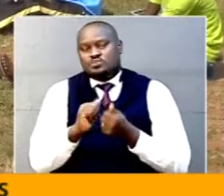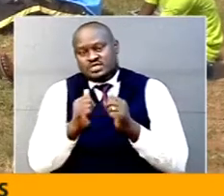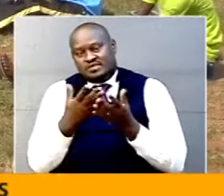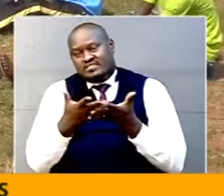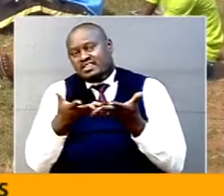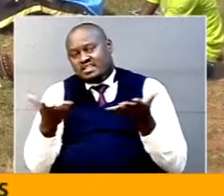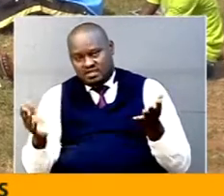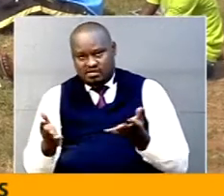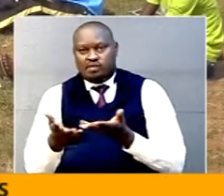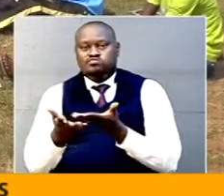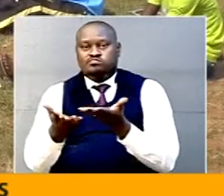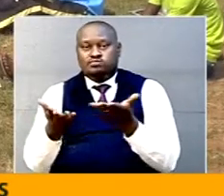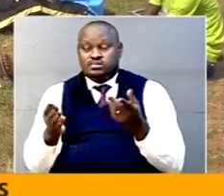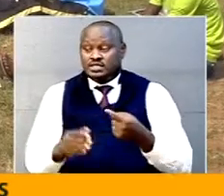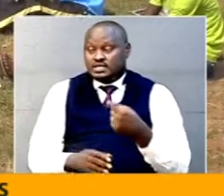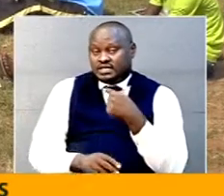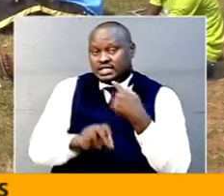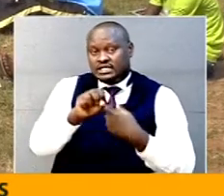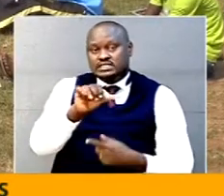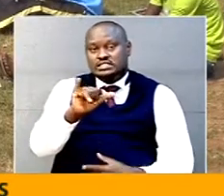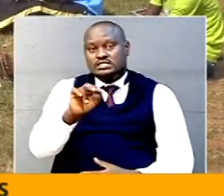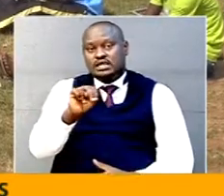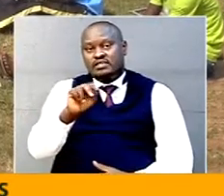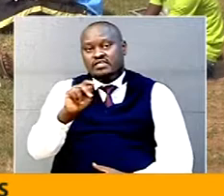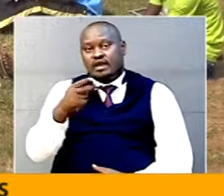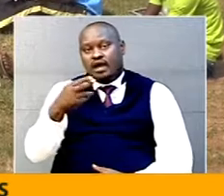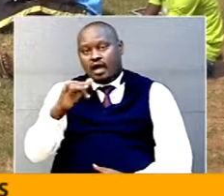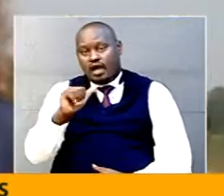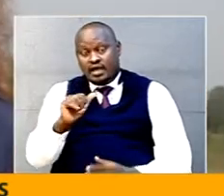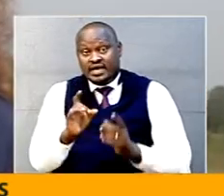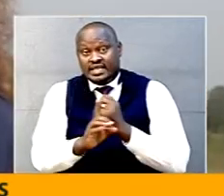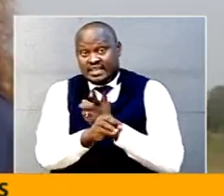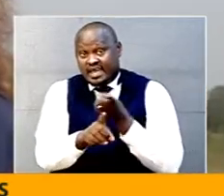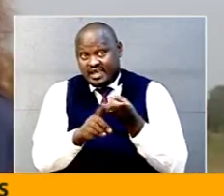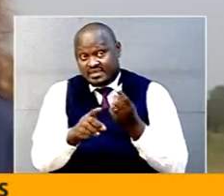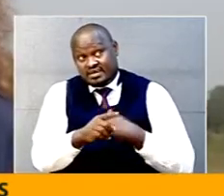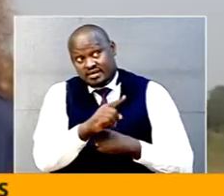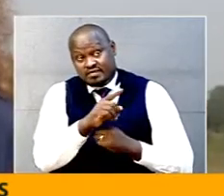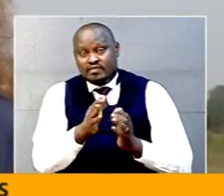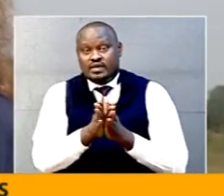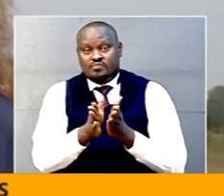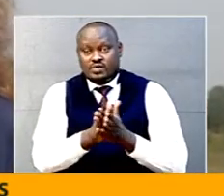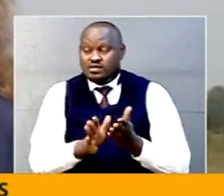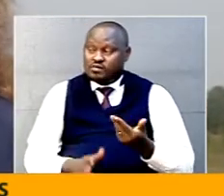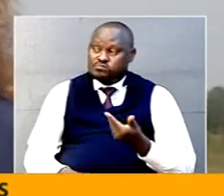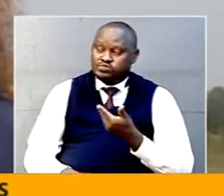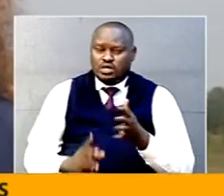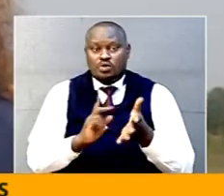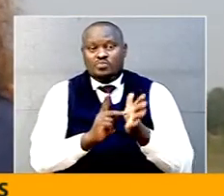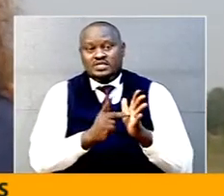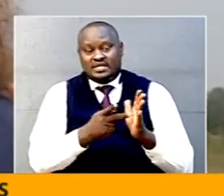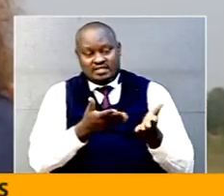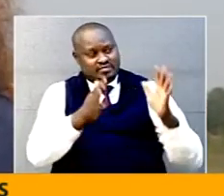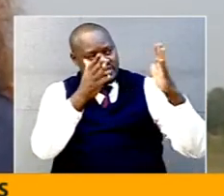and recreation. Cynthia Frisna is the organization executive director. Your project is made possible by the United